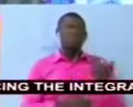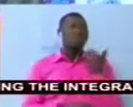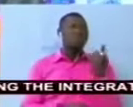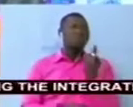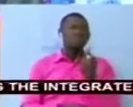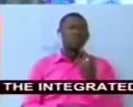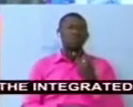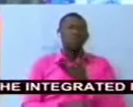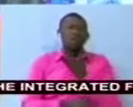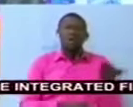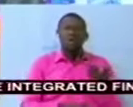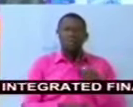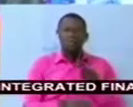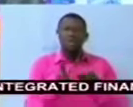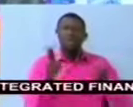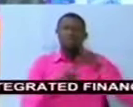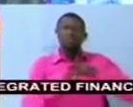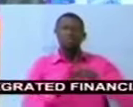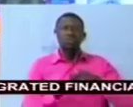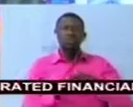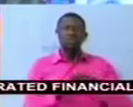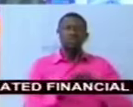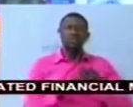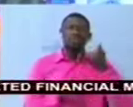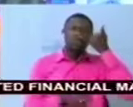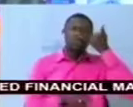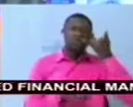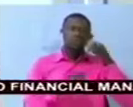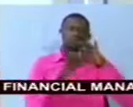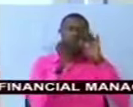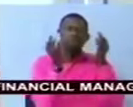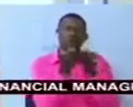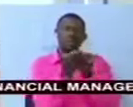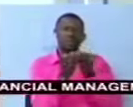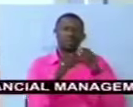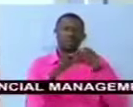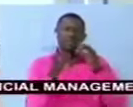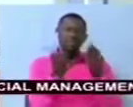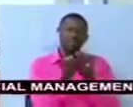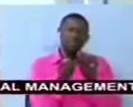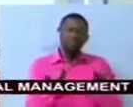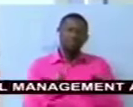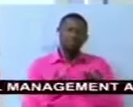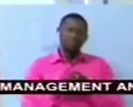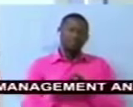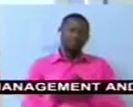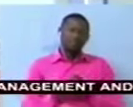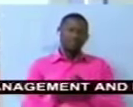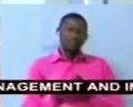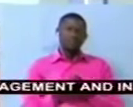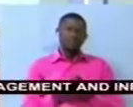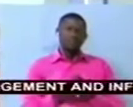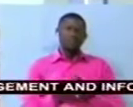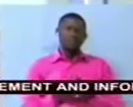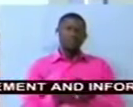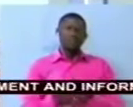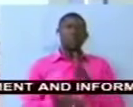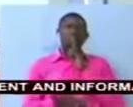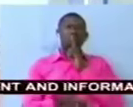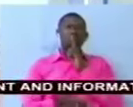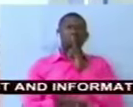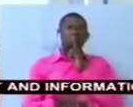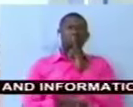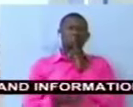matter to the NIA, to the drug squad rather. Who participated in that interrogation? Who asked